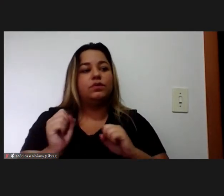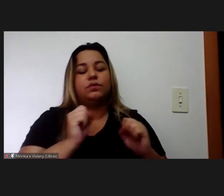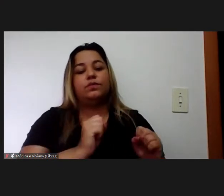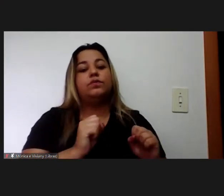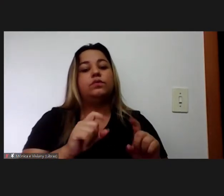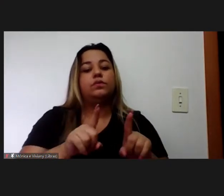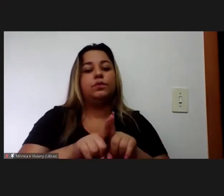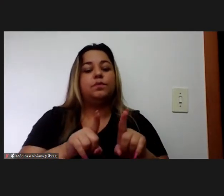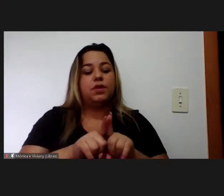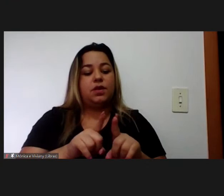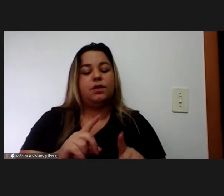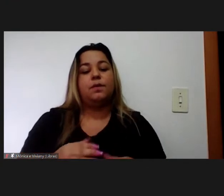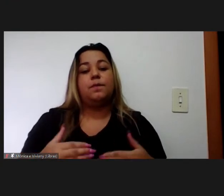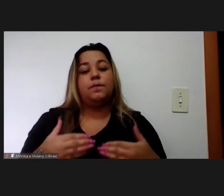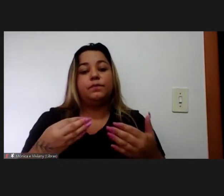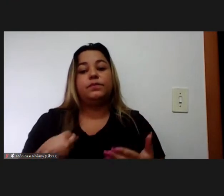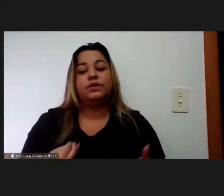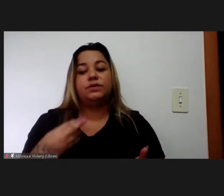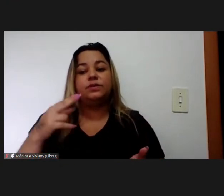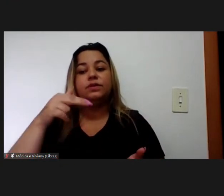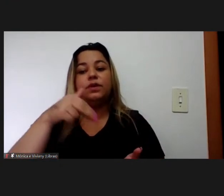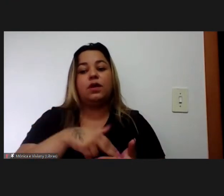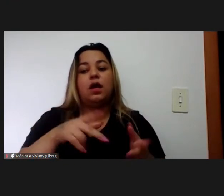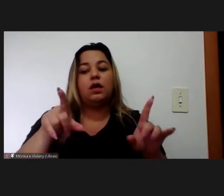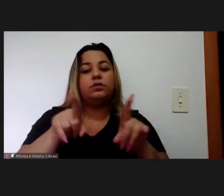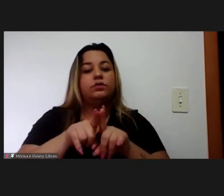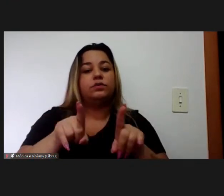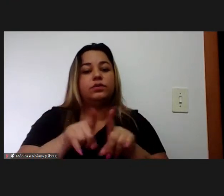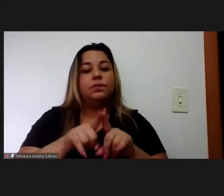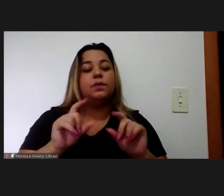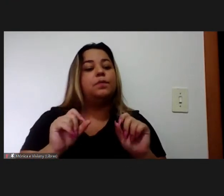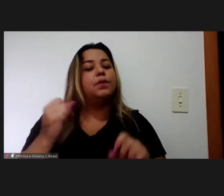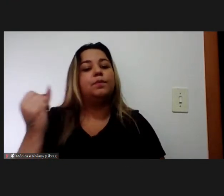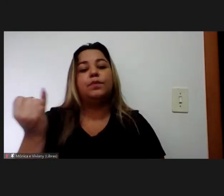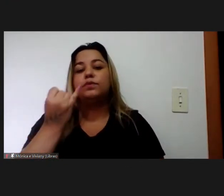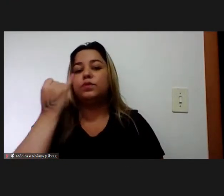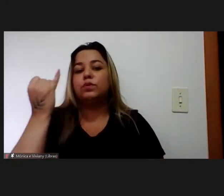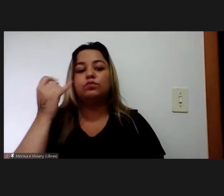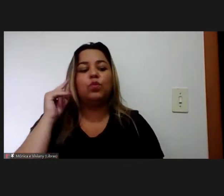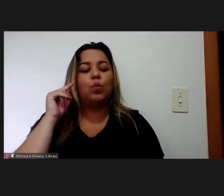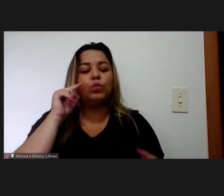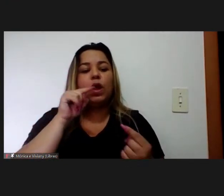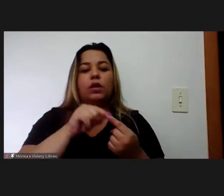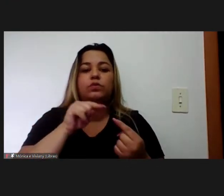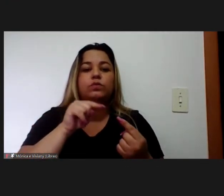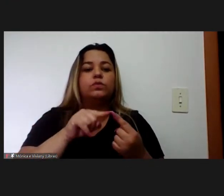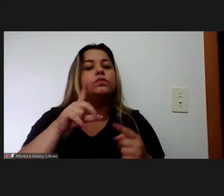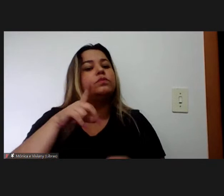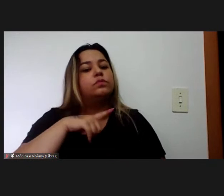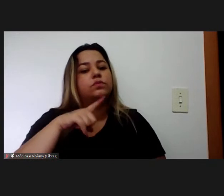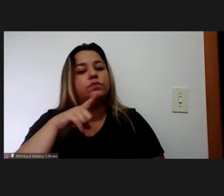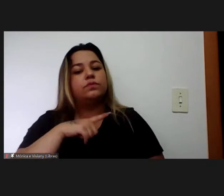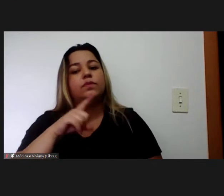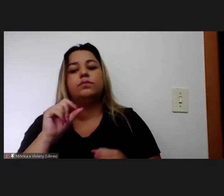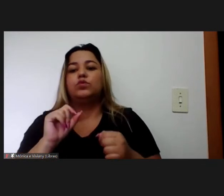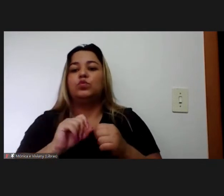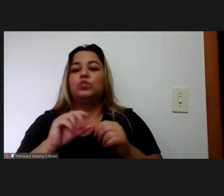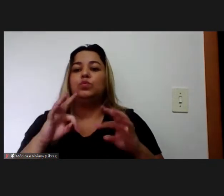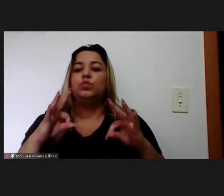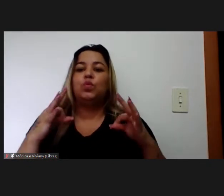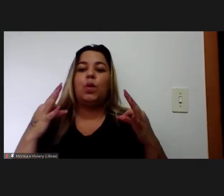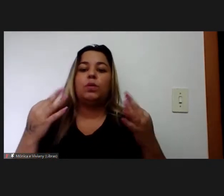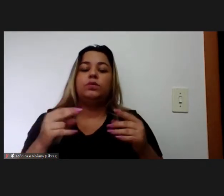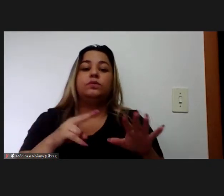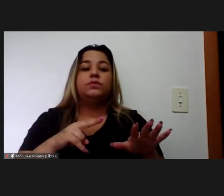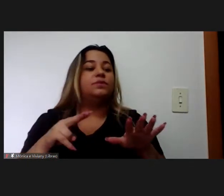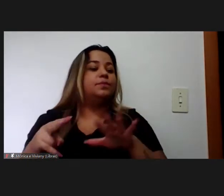we can do another event that is hybrid or present one. I think that's important to have